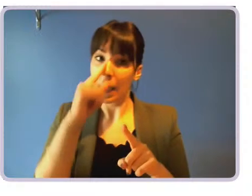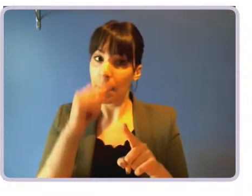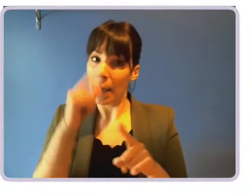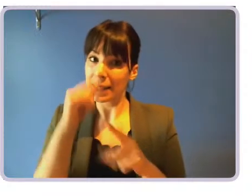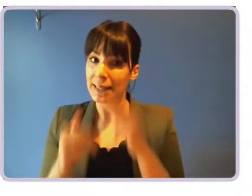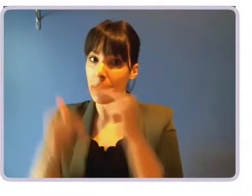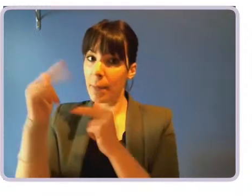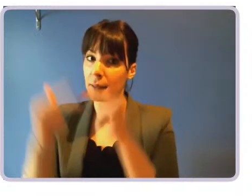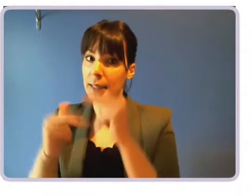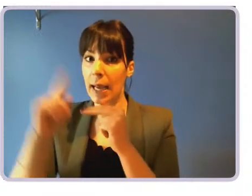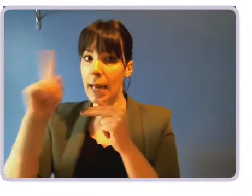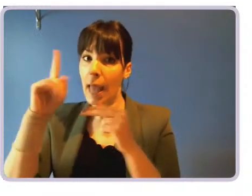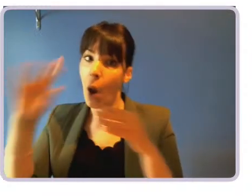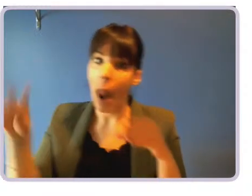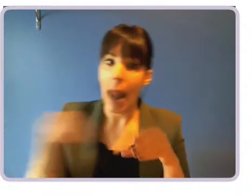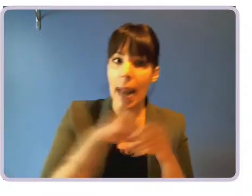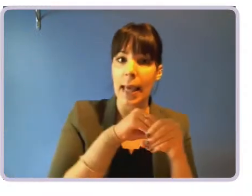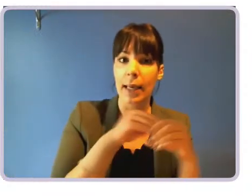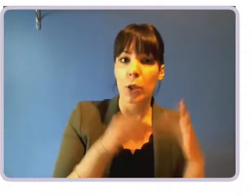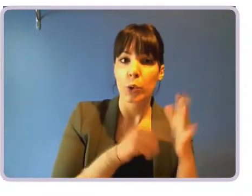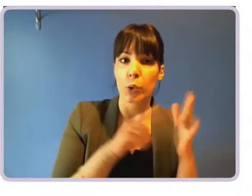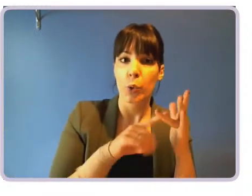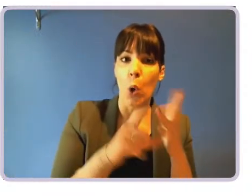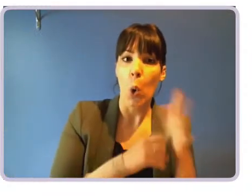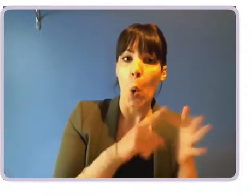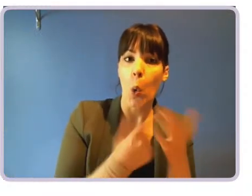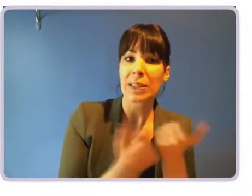to know whether other people have found that possible.